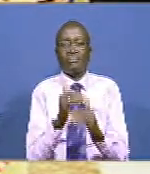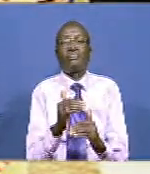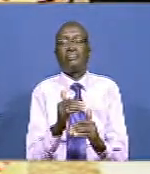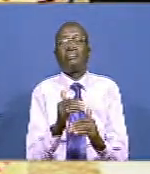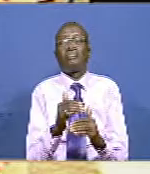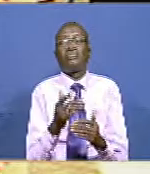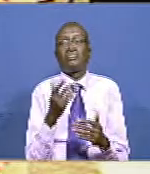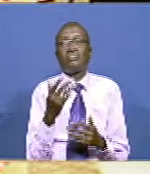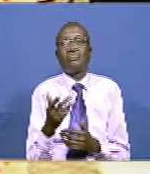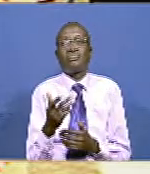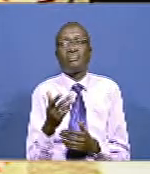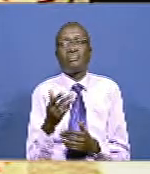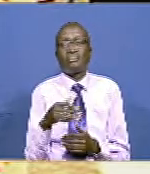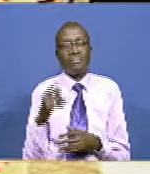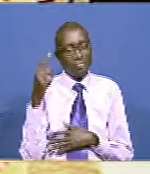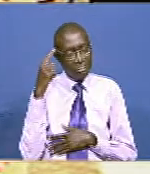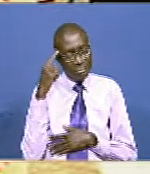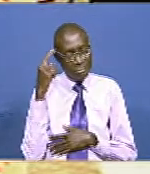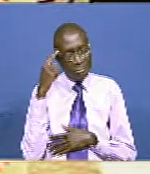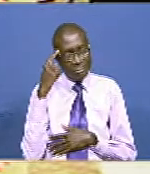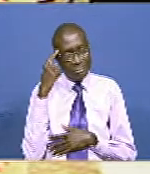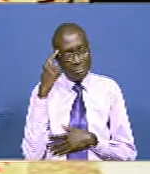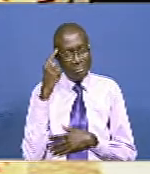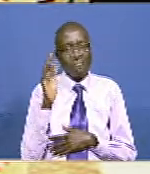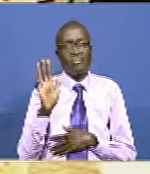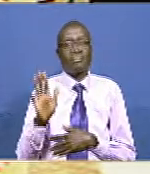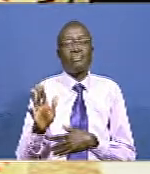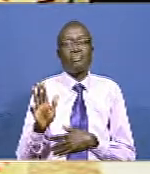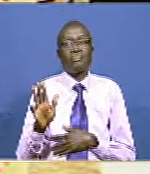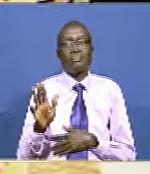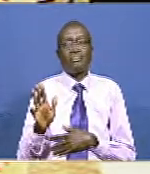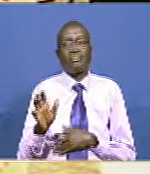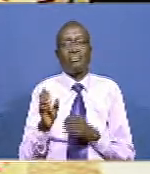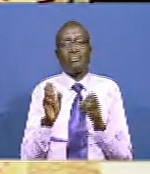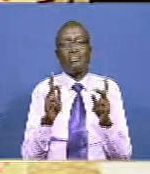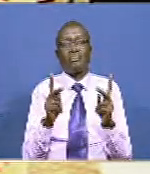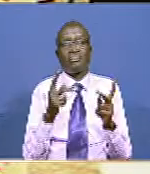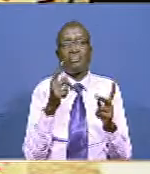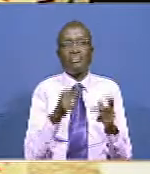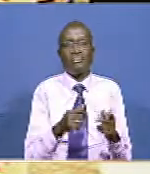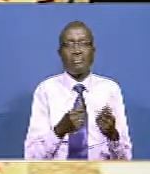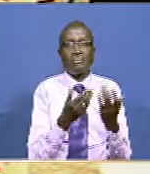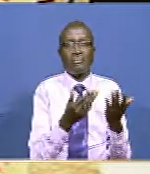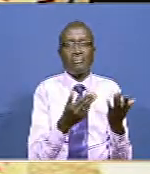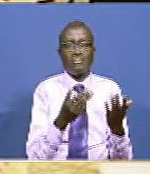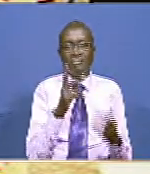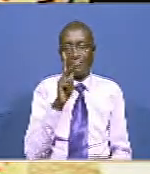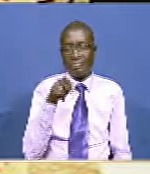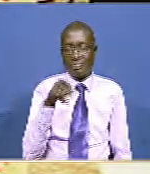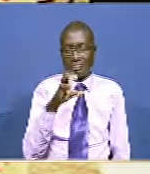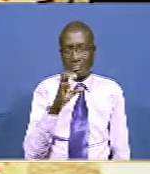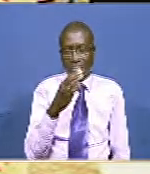was drumming, I was thinking of, yeah, do something. Okay, we will see what you have for him. But what else can